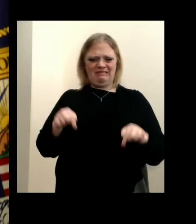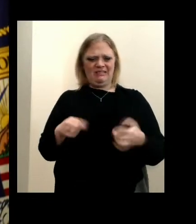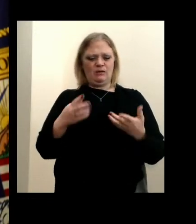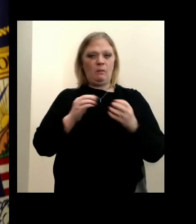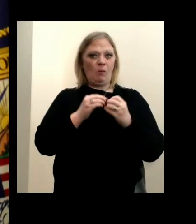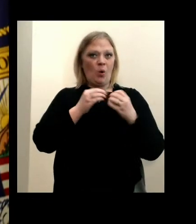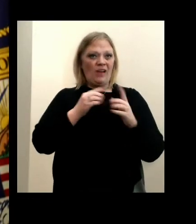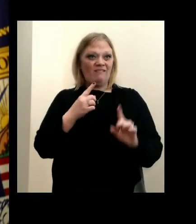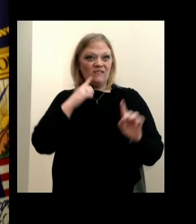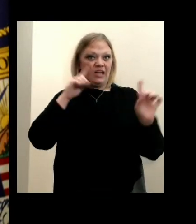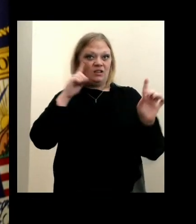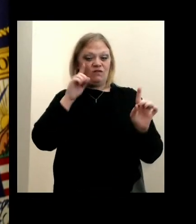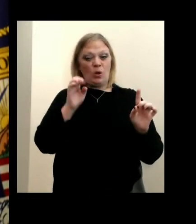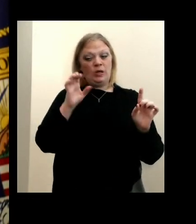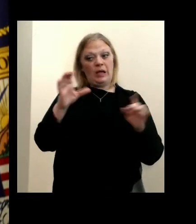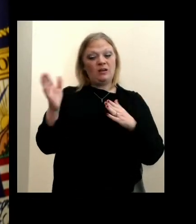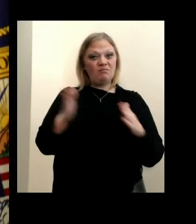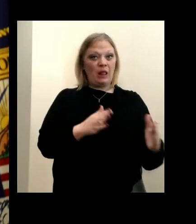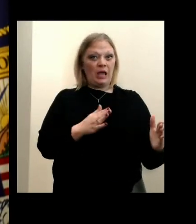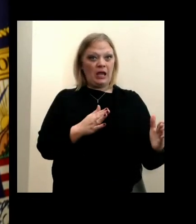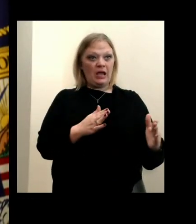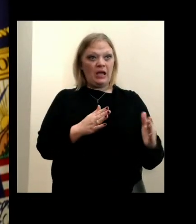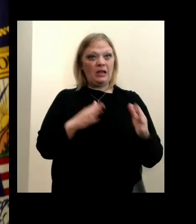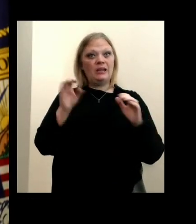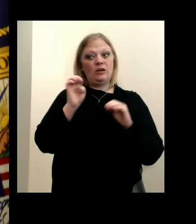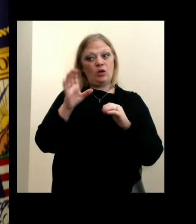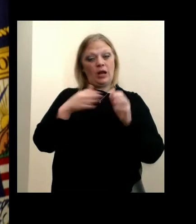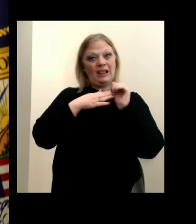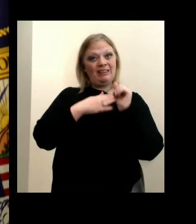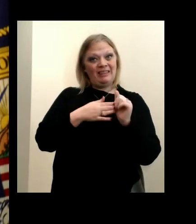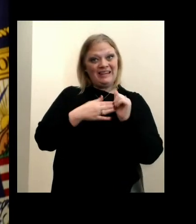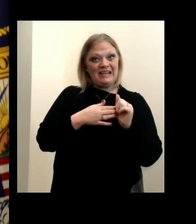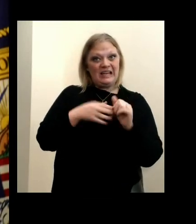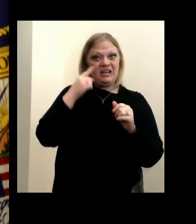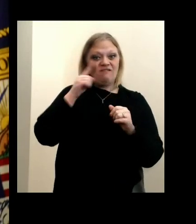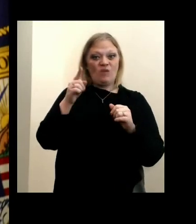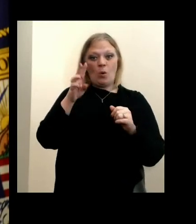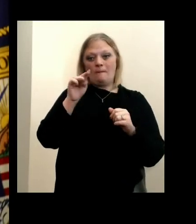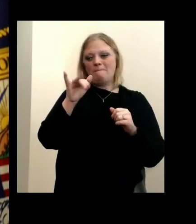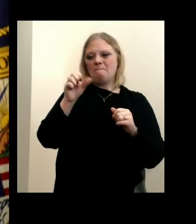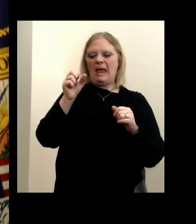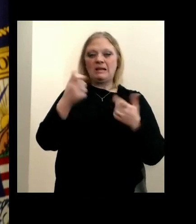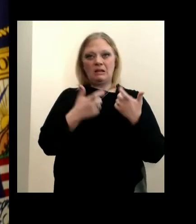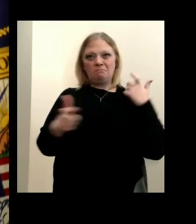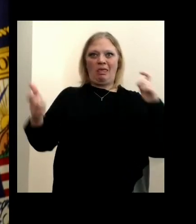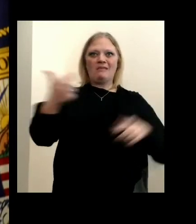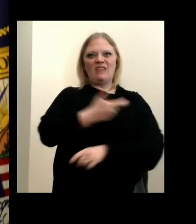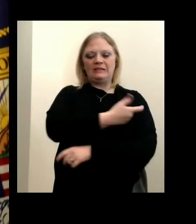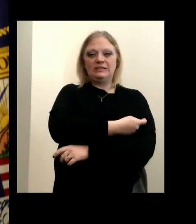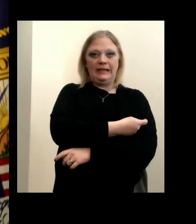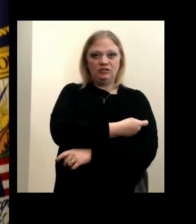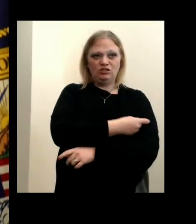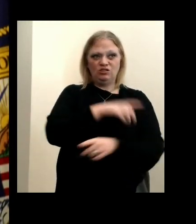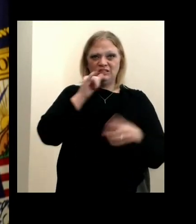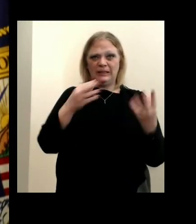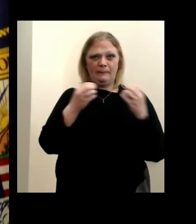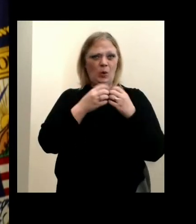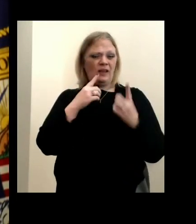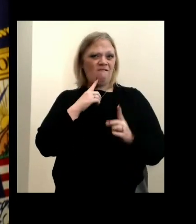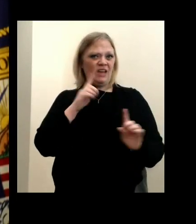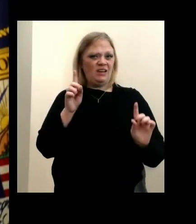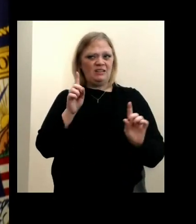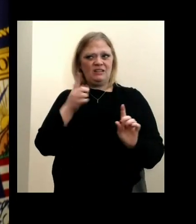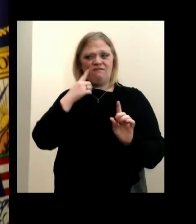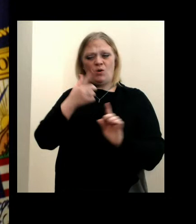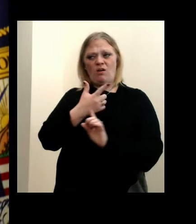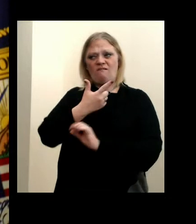have Erie County's plan and Erie County leading the way when it comes to mass vaccination? Would that be more effective in getting